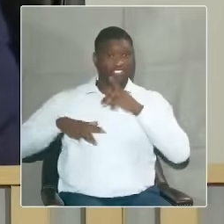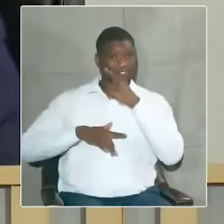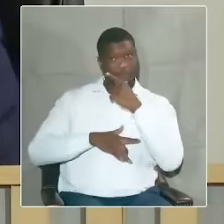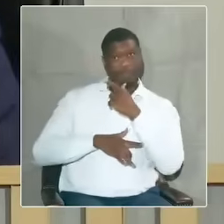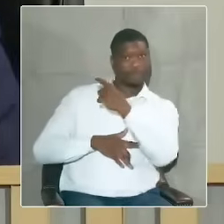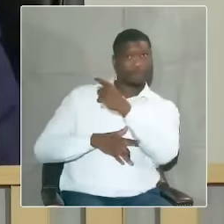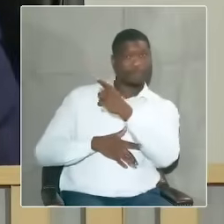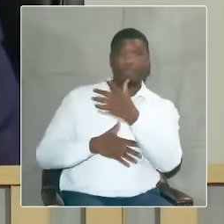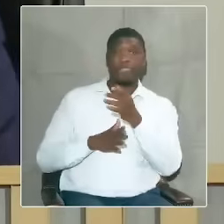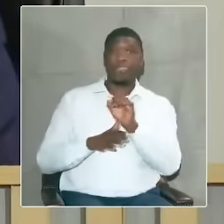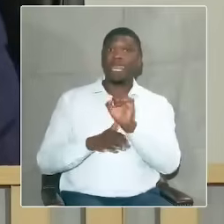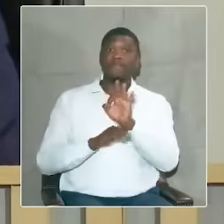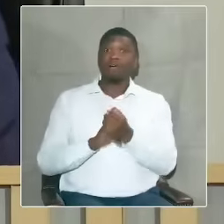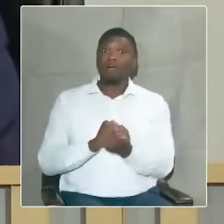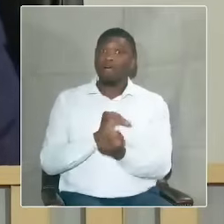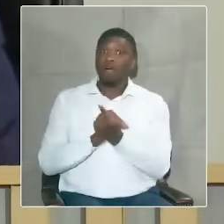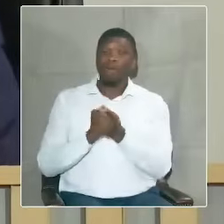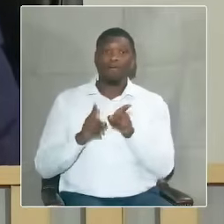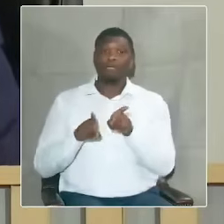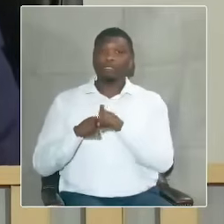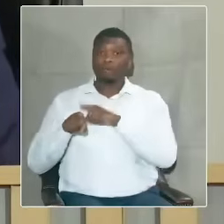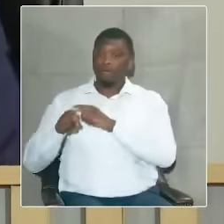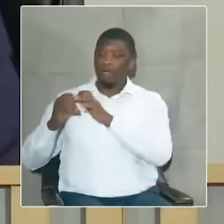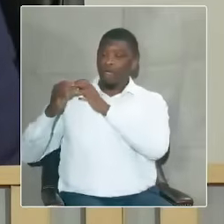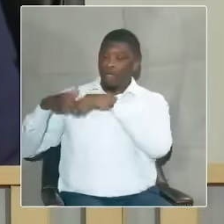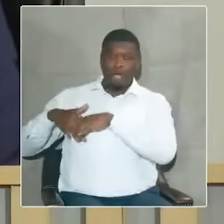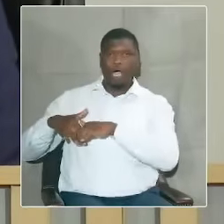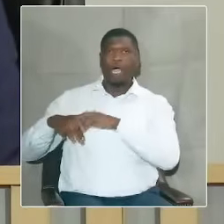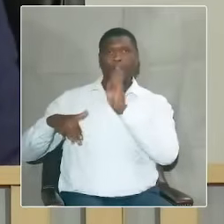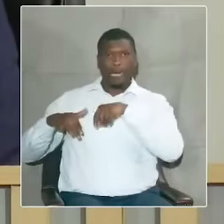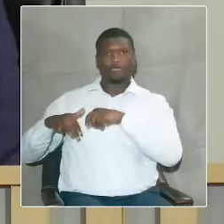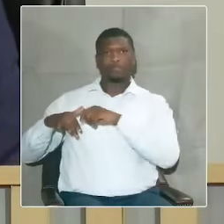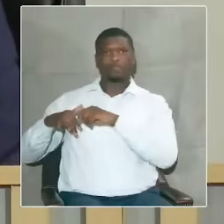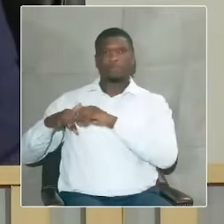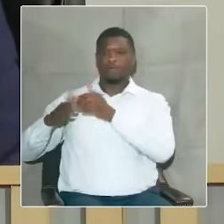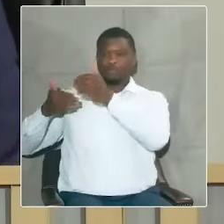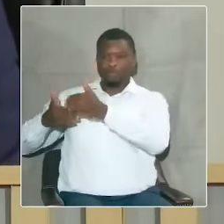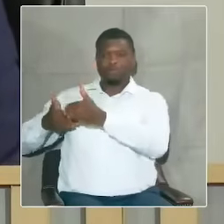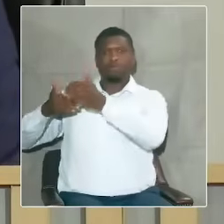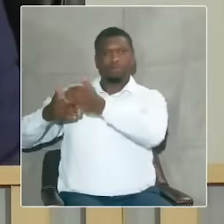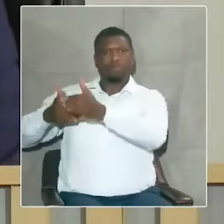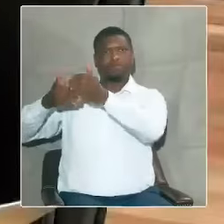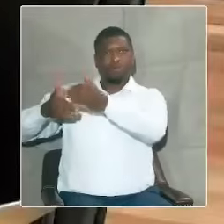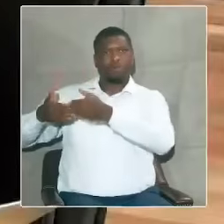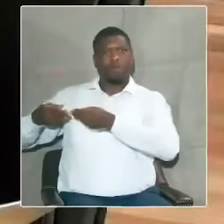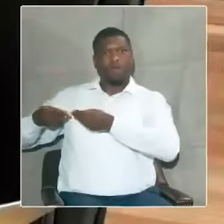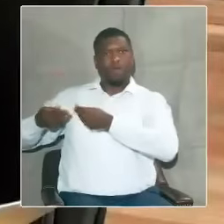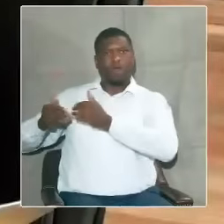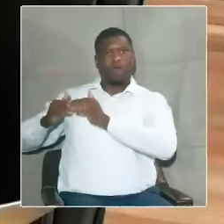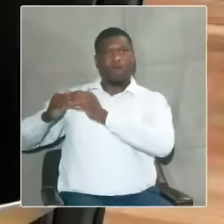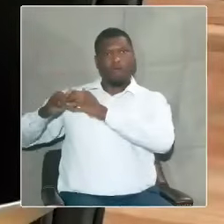that if ever we disband, we should wind the team down.